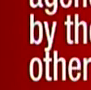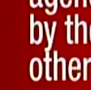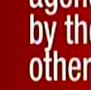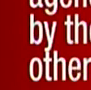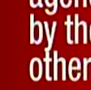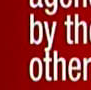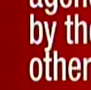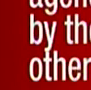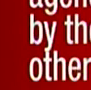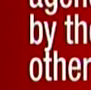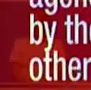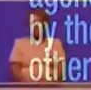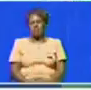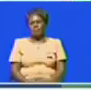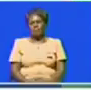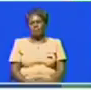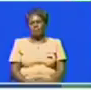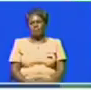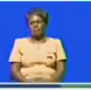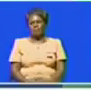with the transmissions. So if